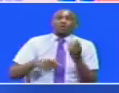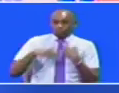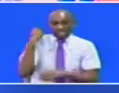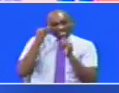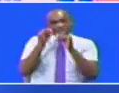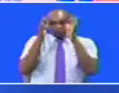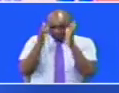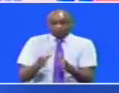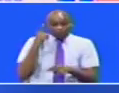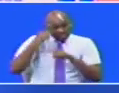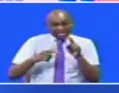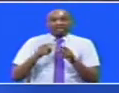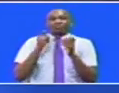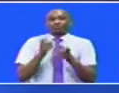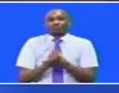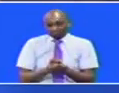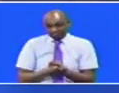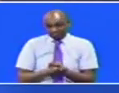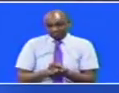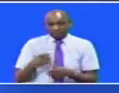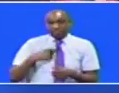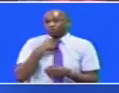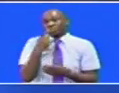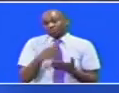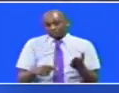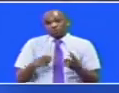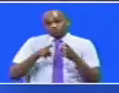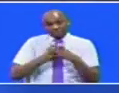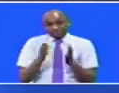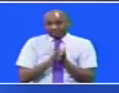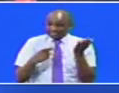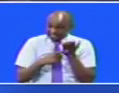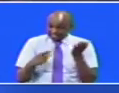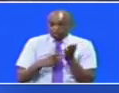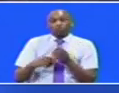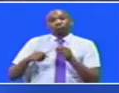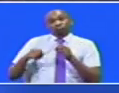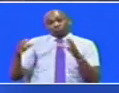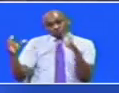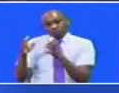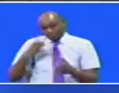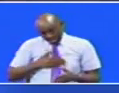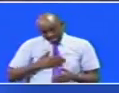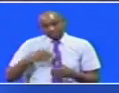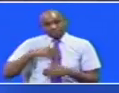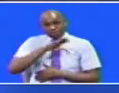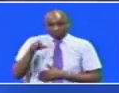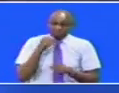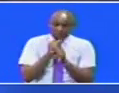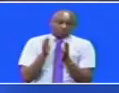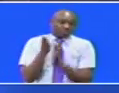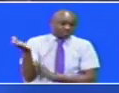new Player of the Year trophy. Yes, I want maybe to thank my technical bench. If not those guys whom I worked